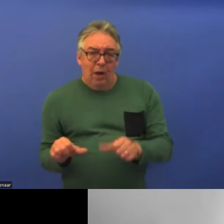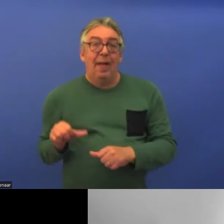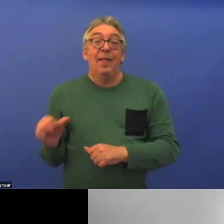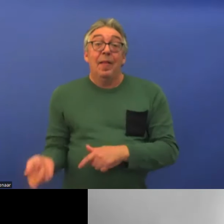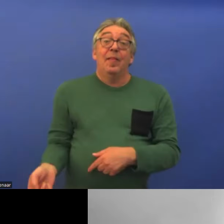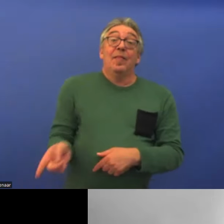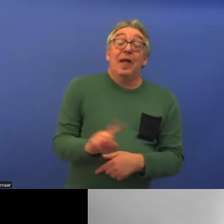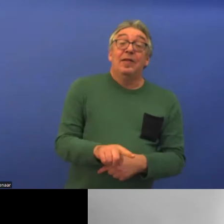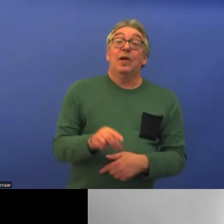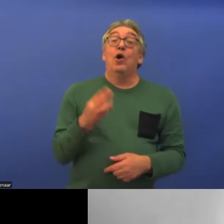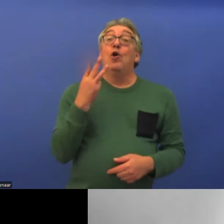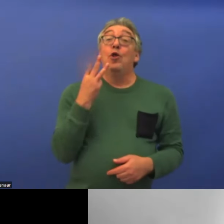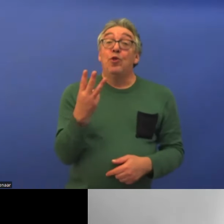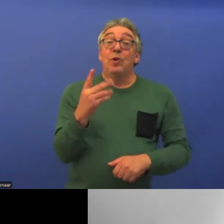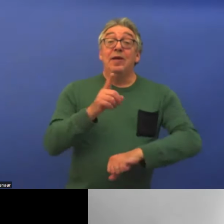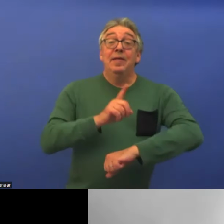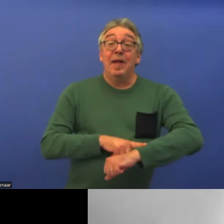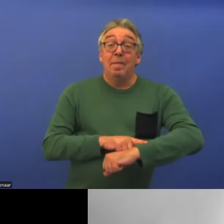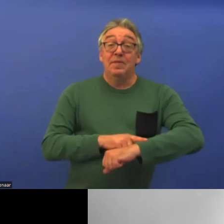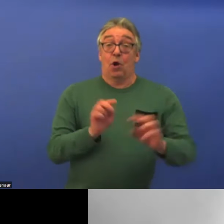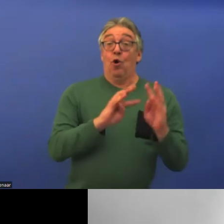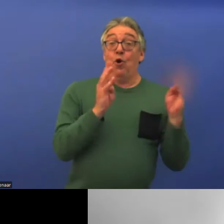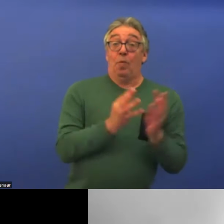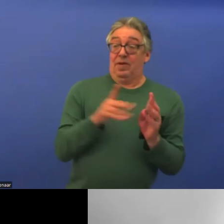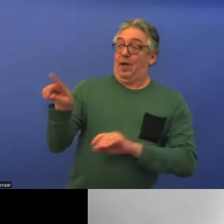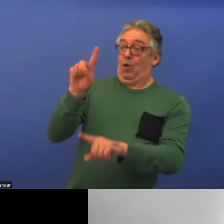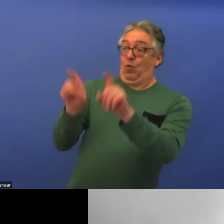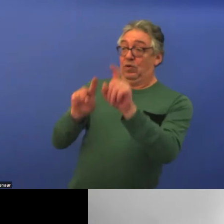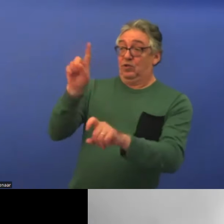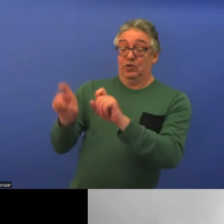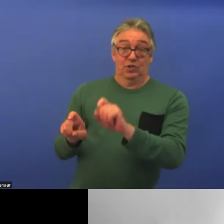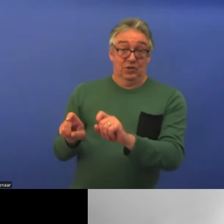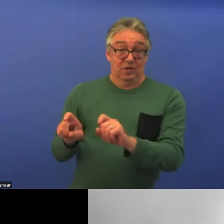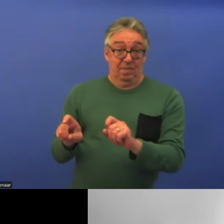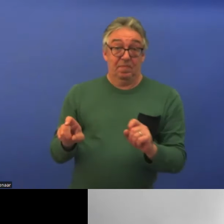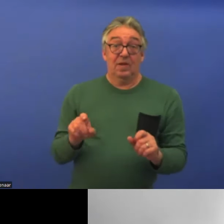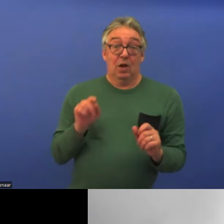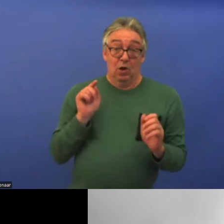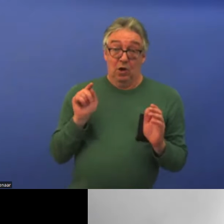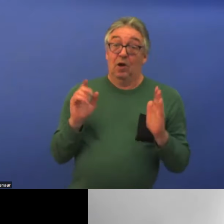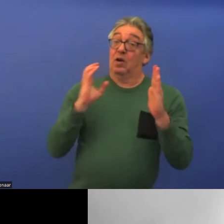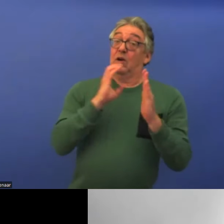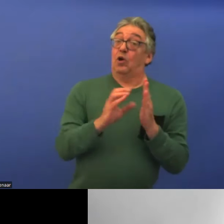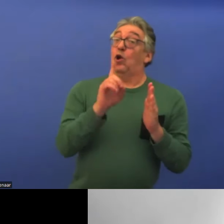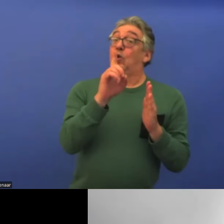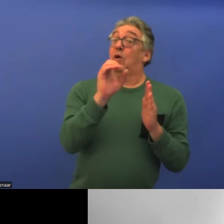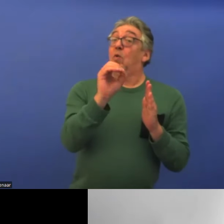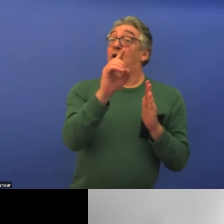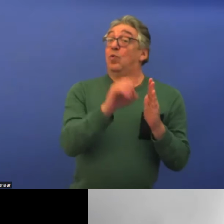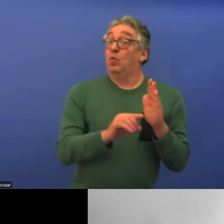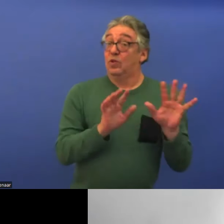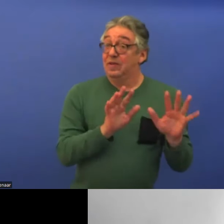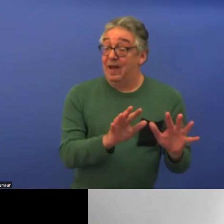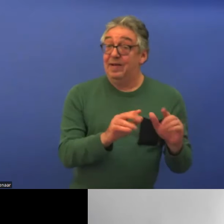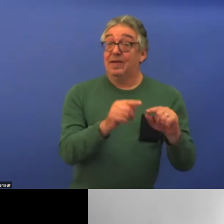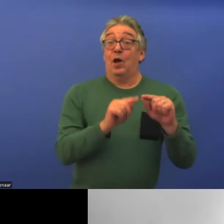3 clusters of questions going through every single article of the convention. Next